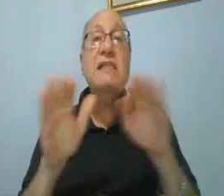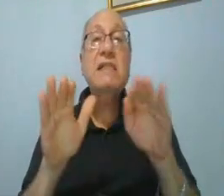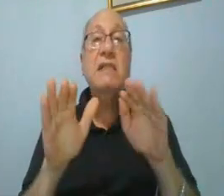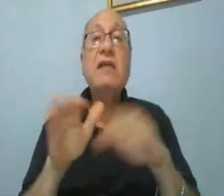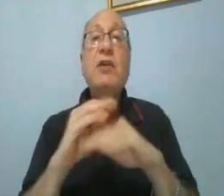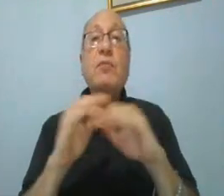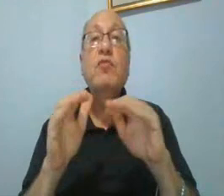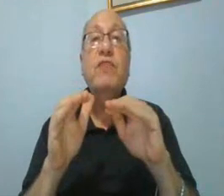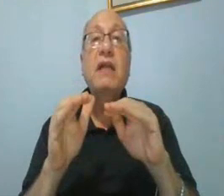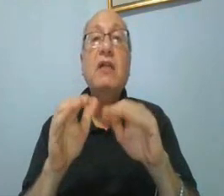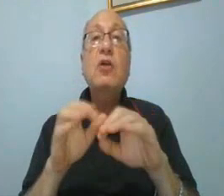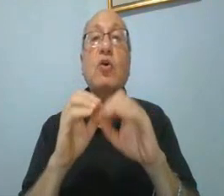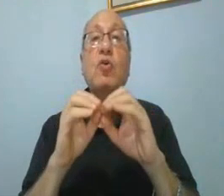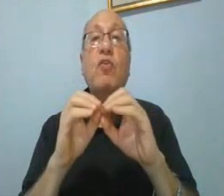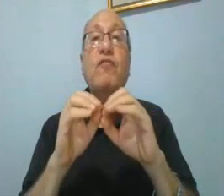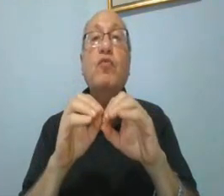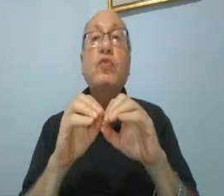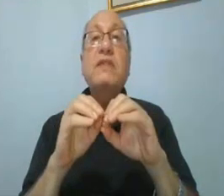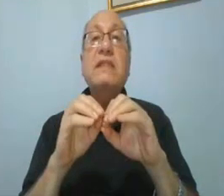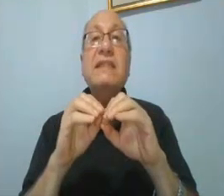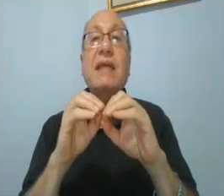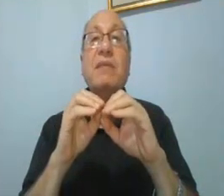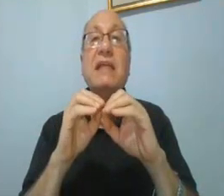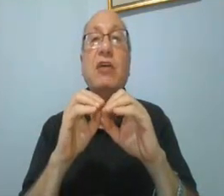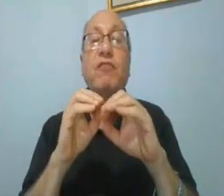Decontamination is removal of